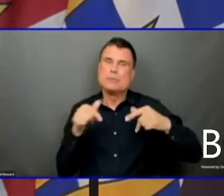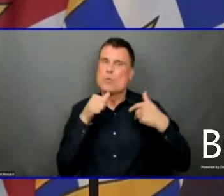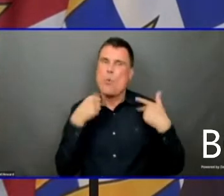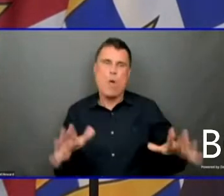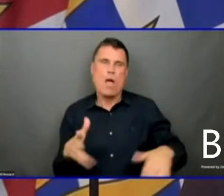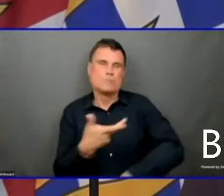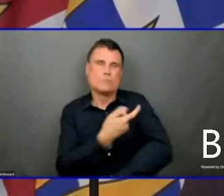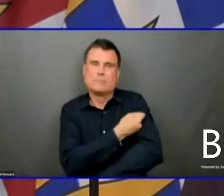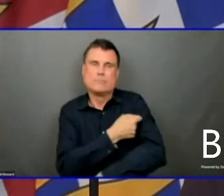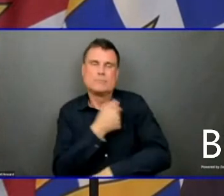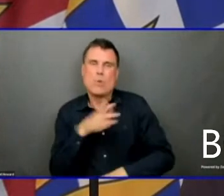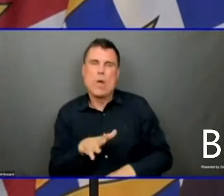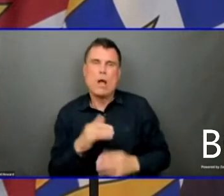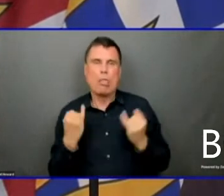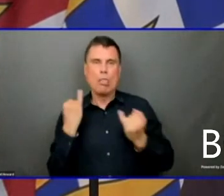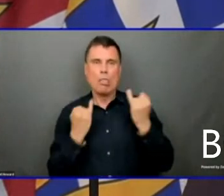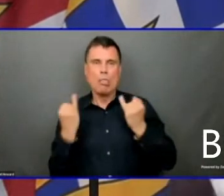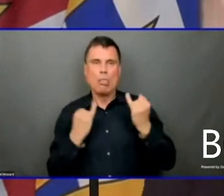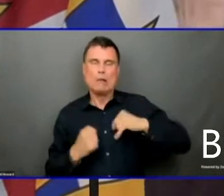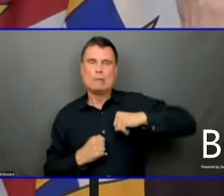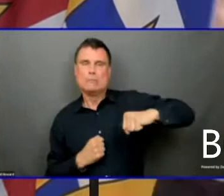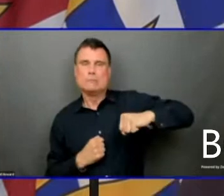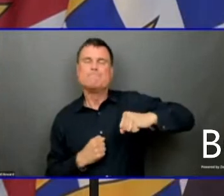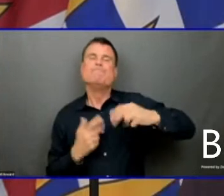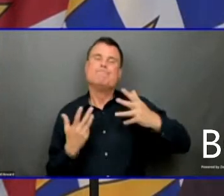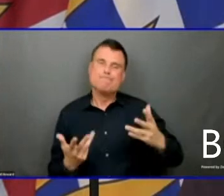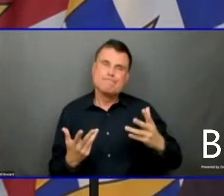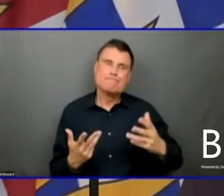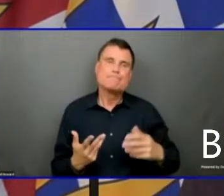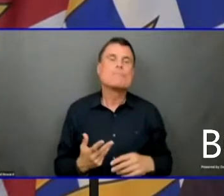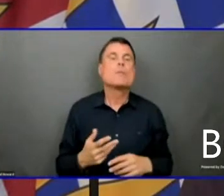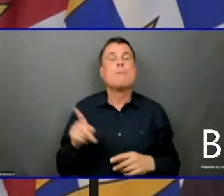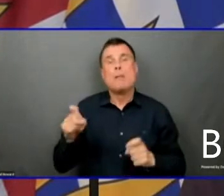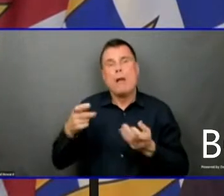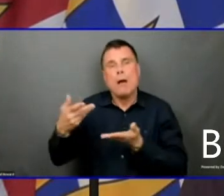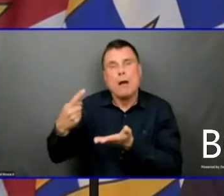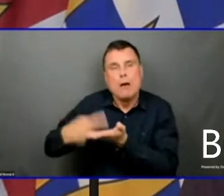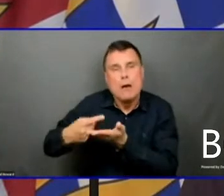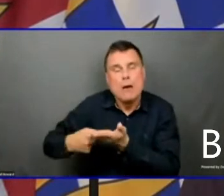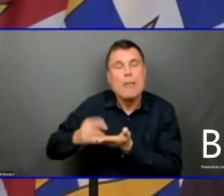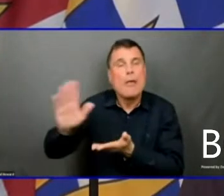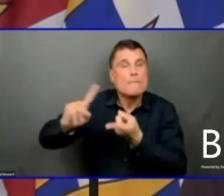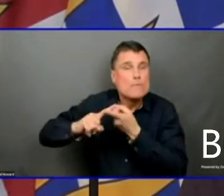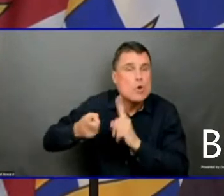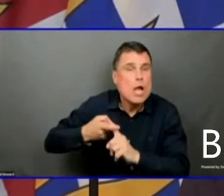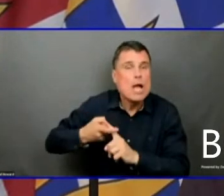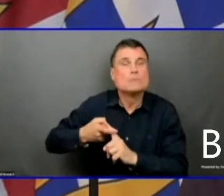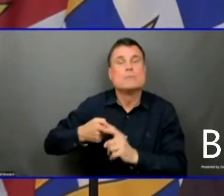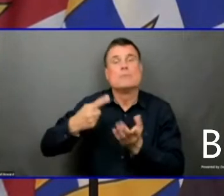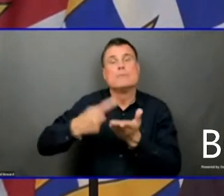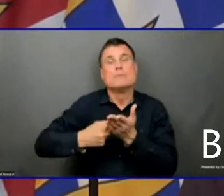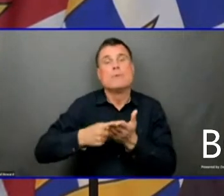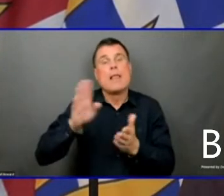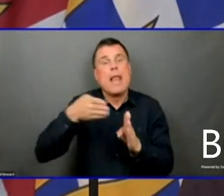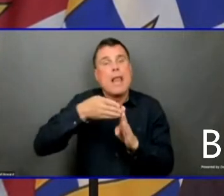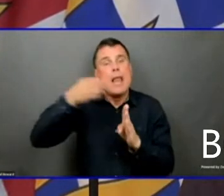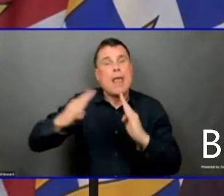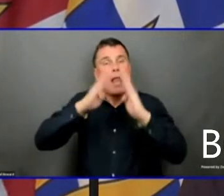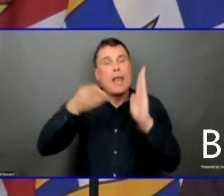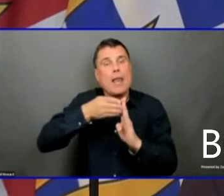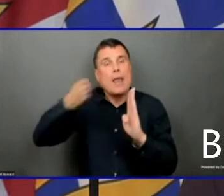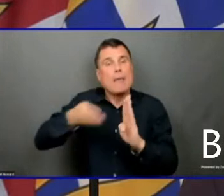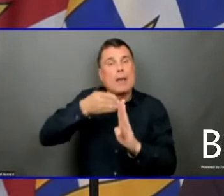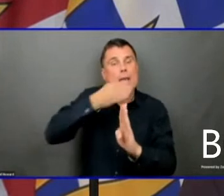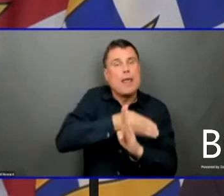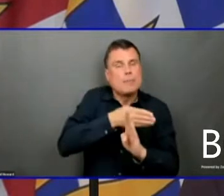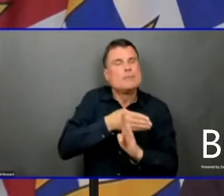reach out and talk to their neighbors, talk to their friends. You can see the issues that we're dealing with, and we all